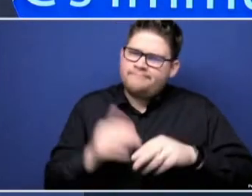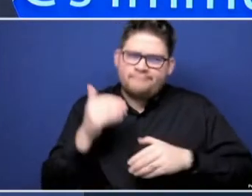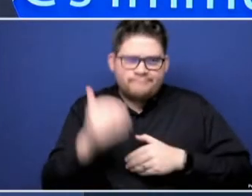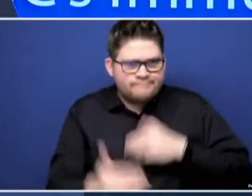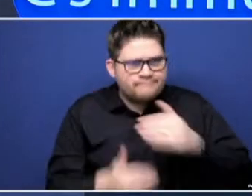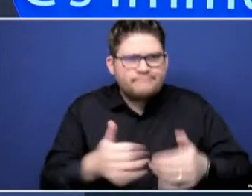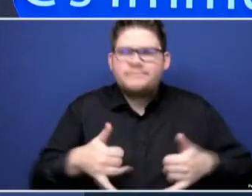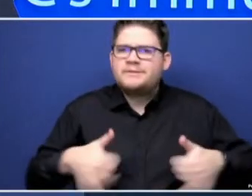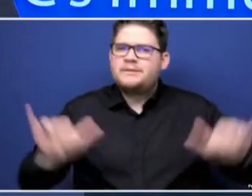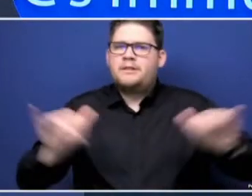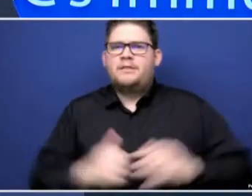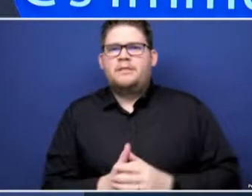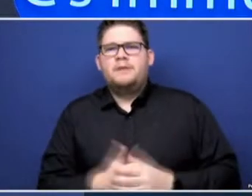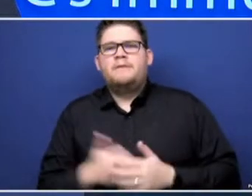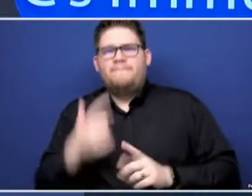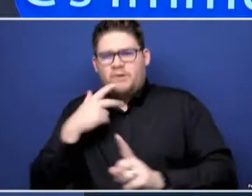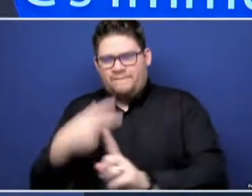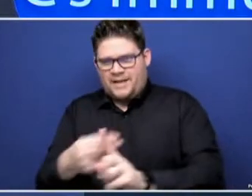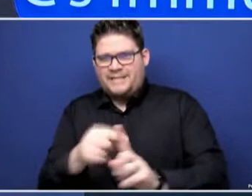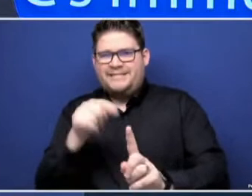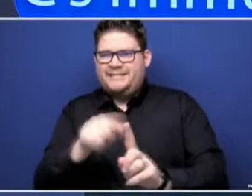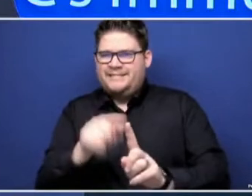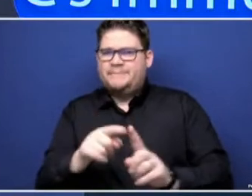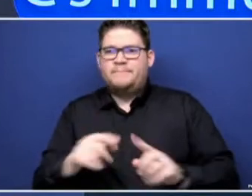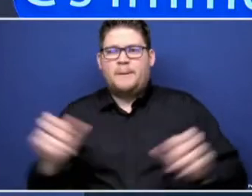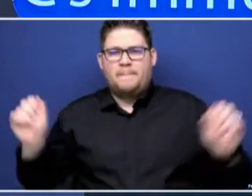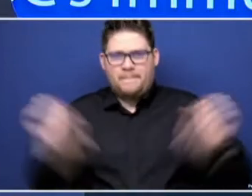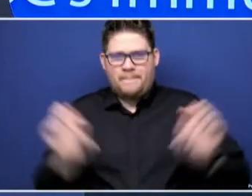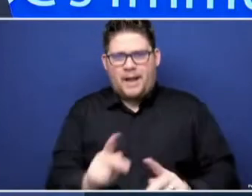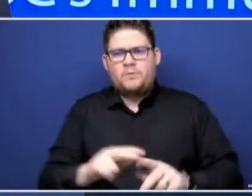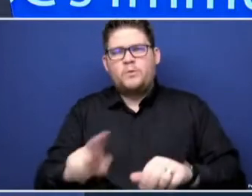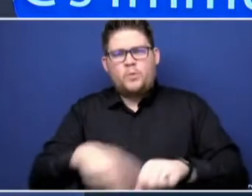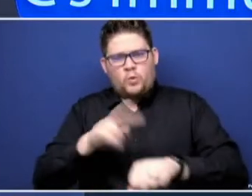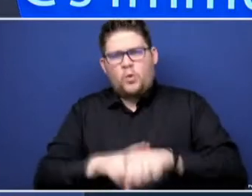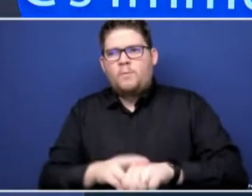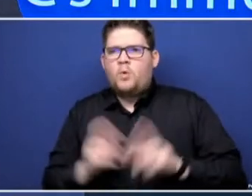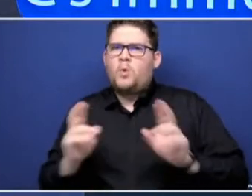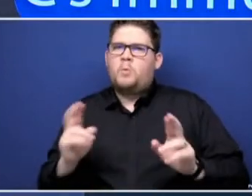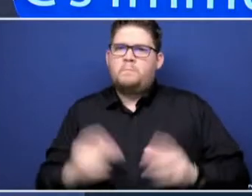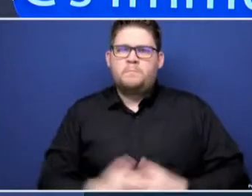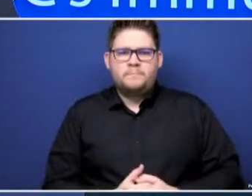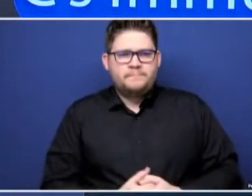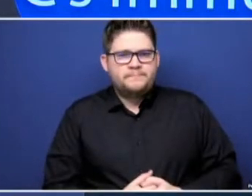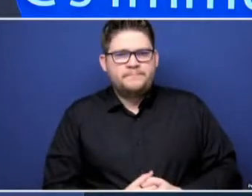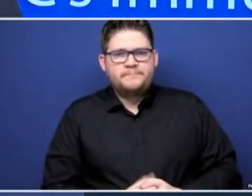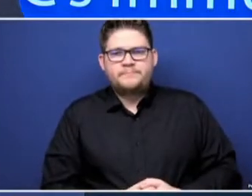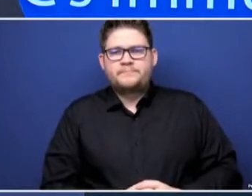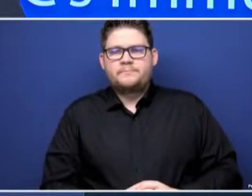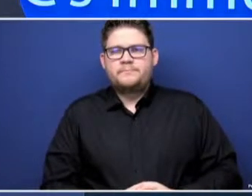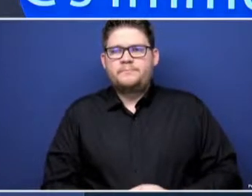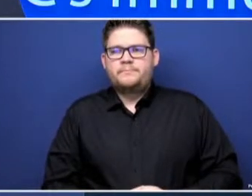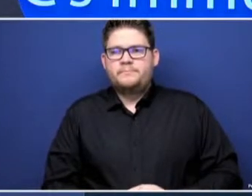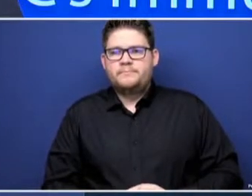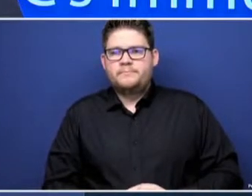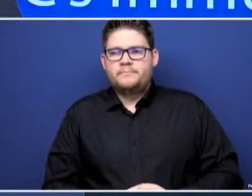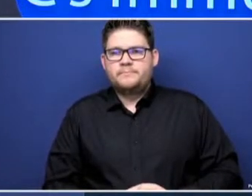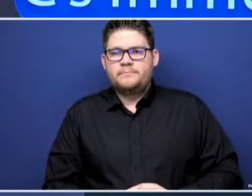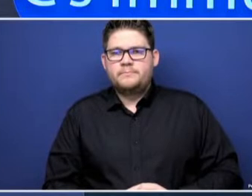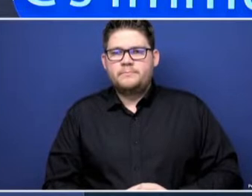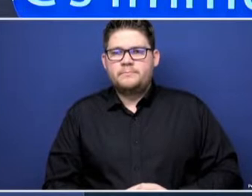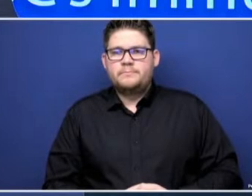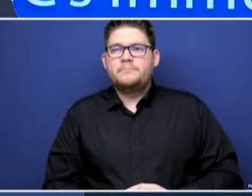think, the strength of and the fluidity of our process. And I'm very proud of what people have accomplished under these clearly